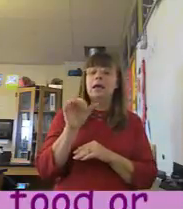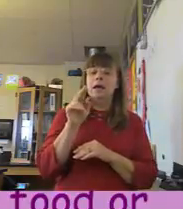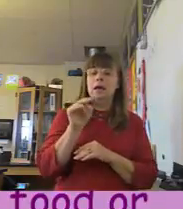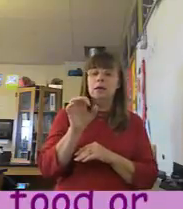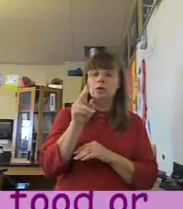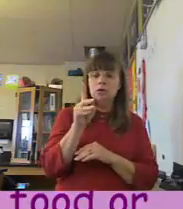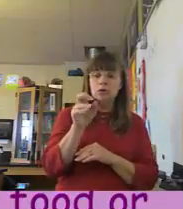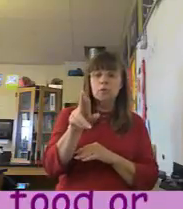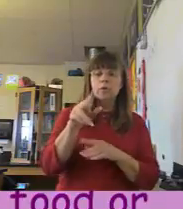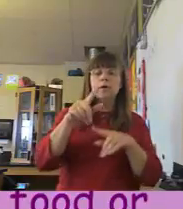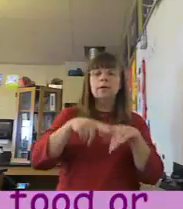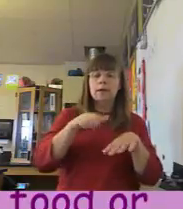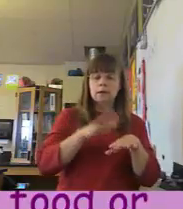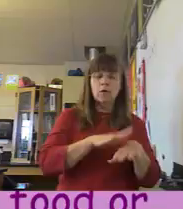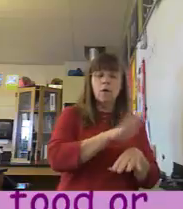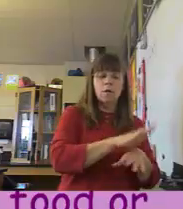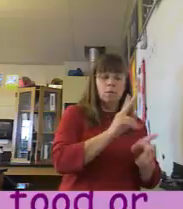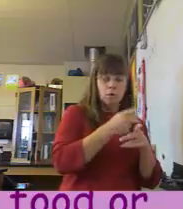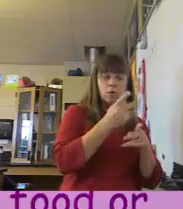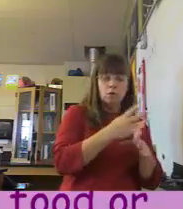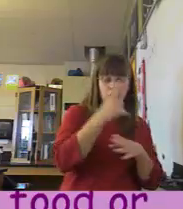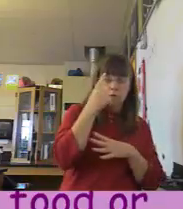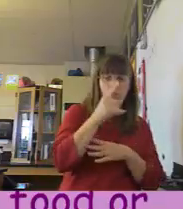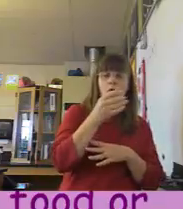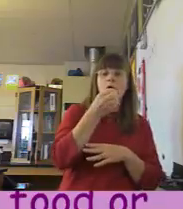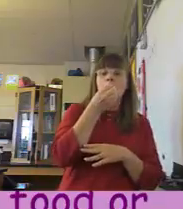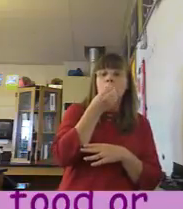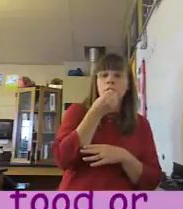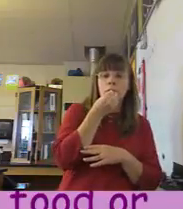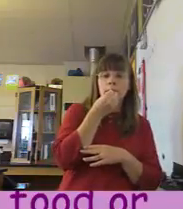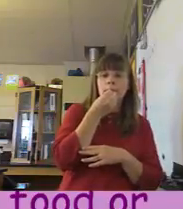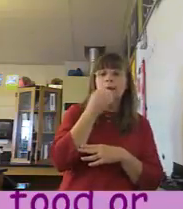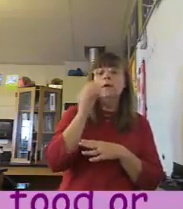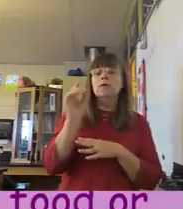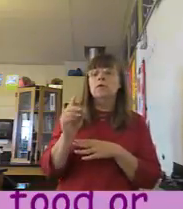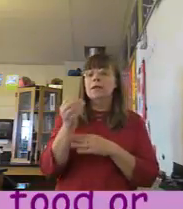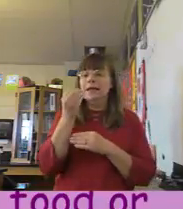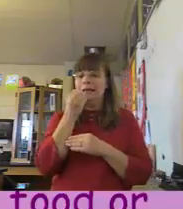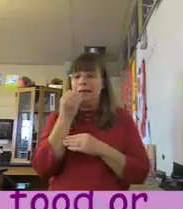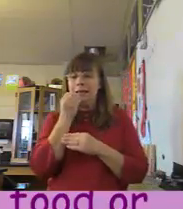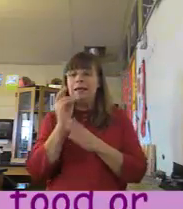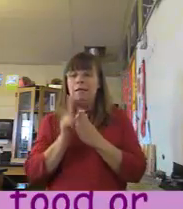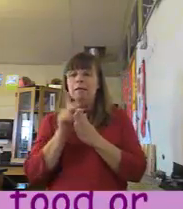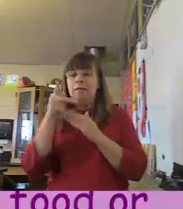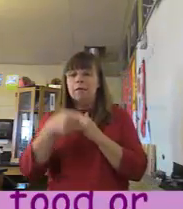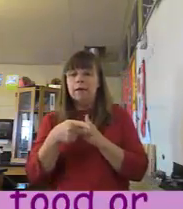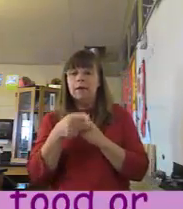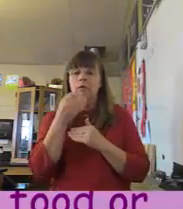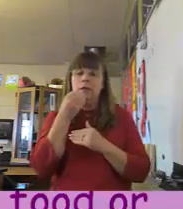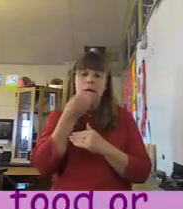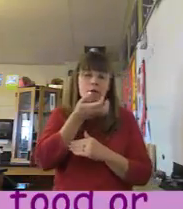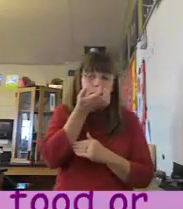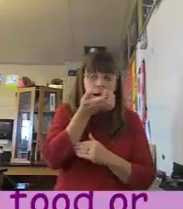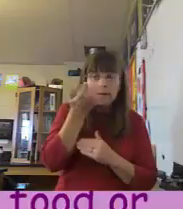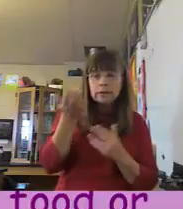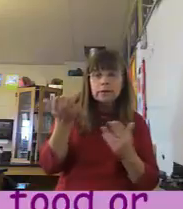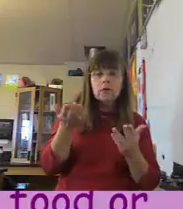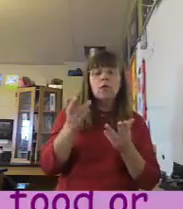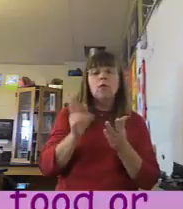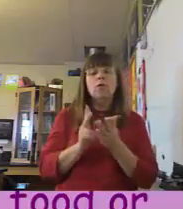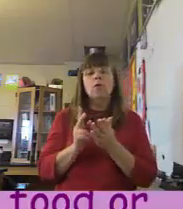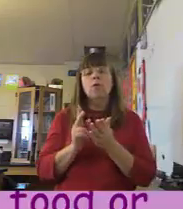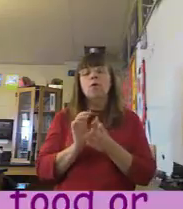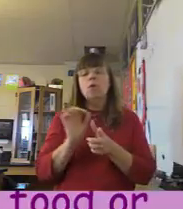those producers for food. So they either eat the actual producers, so they're eating the grass and the